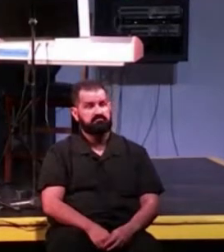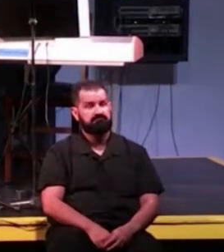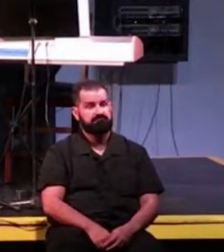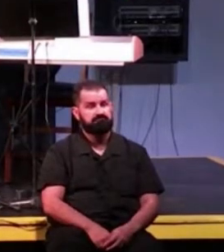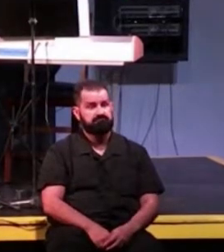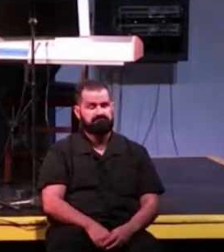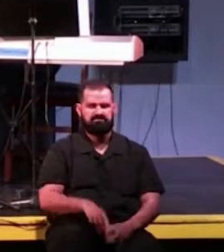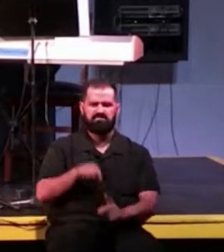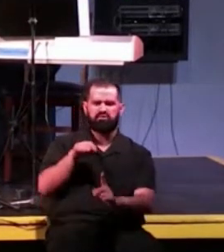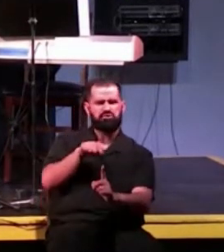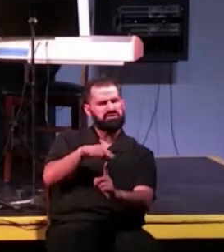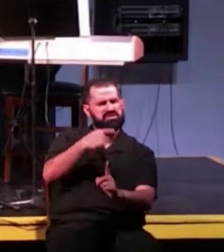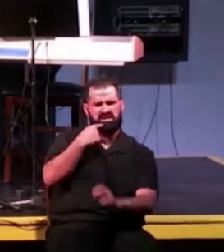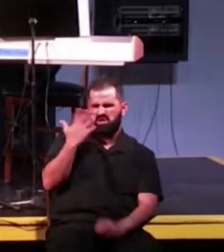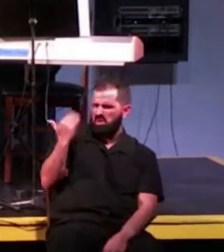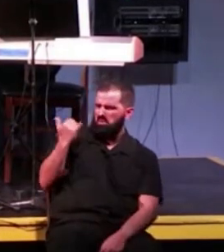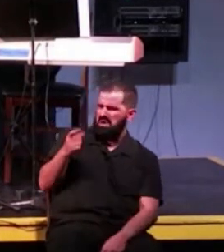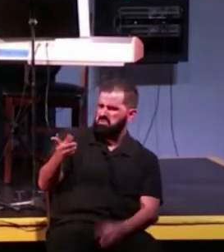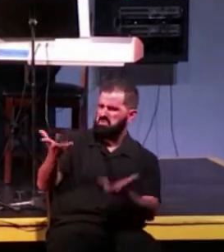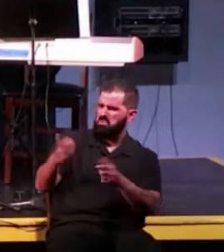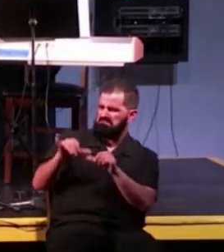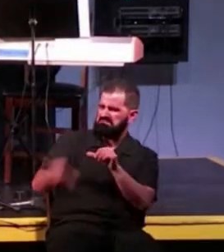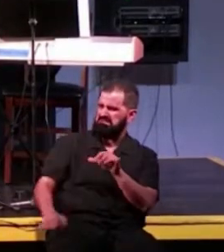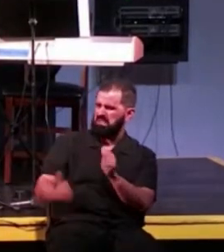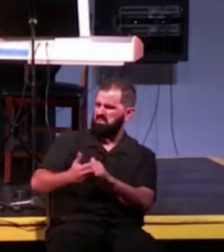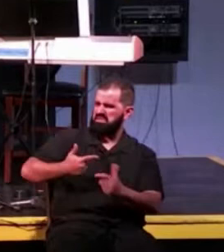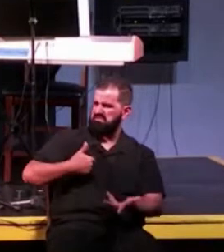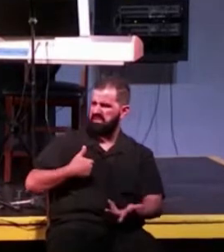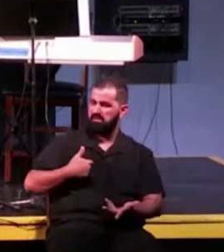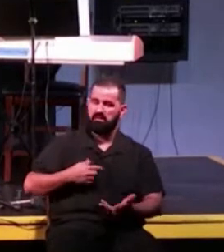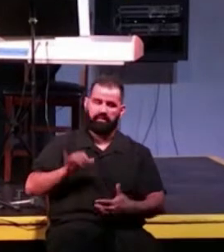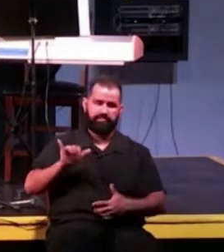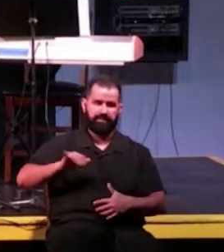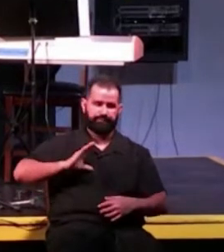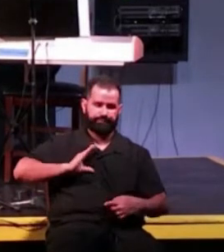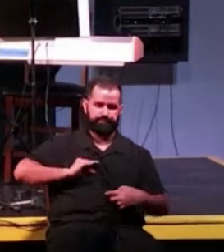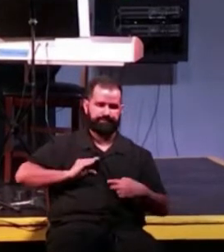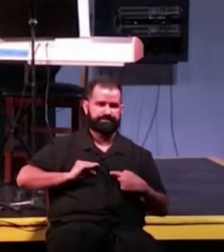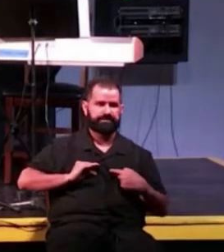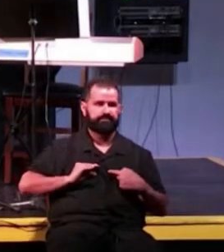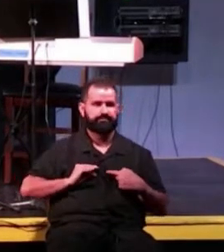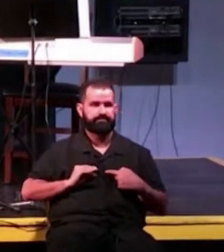She said, why would you want to be with me? That's low self-esteem.